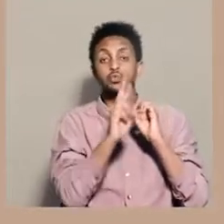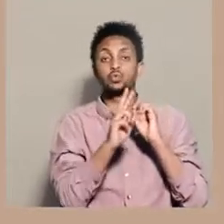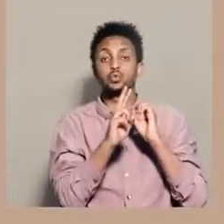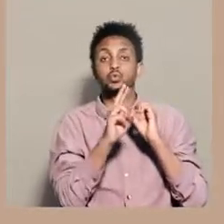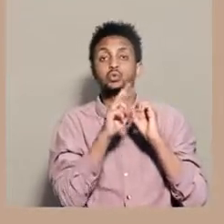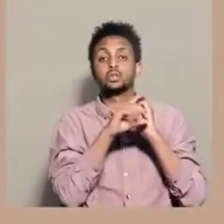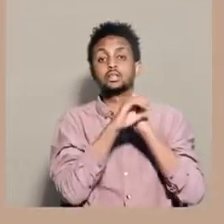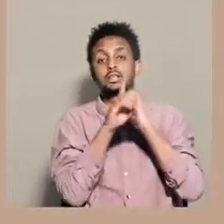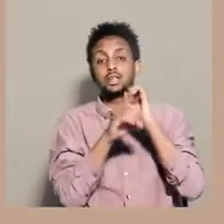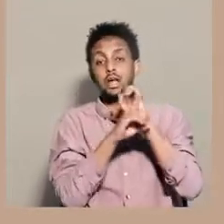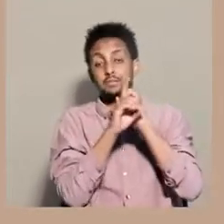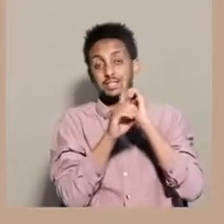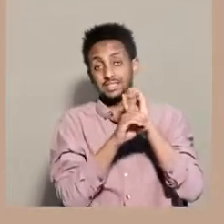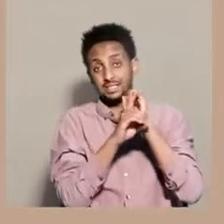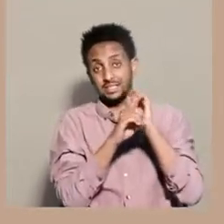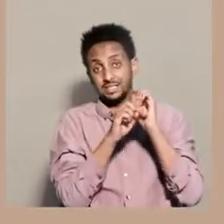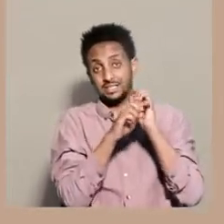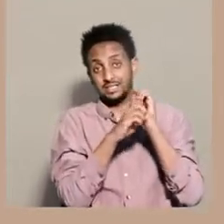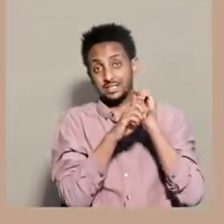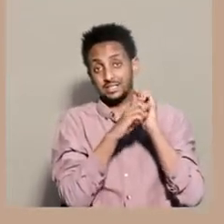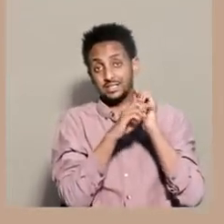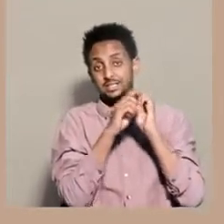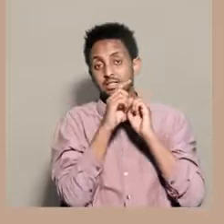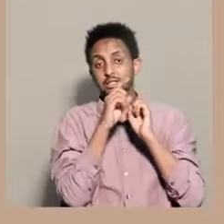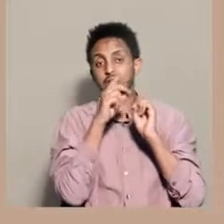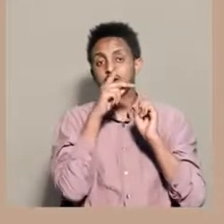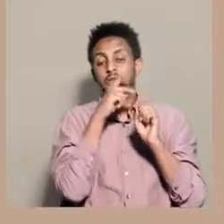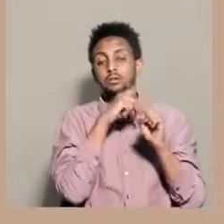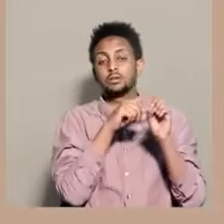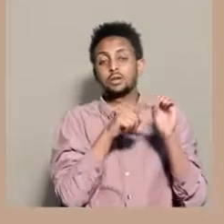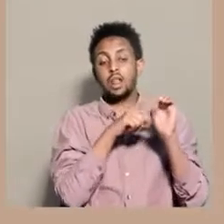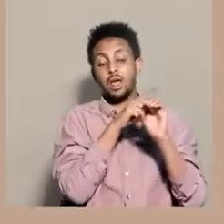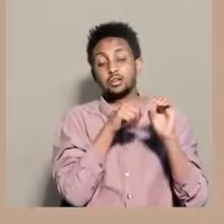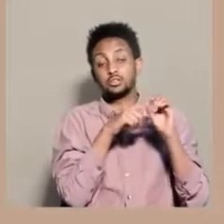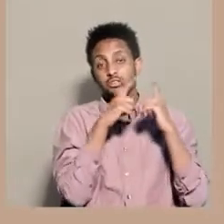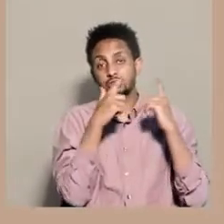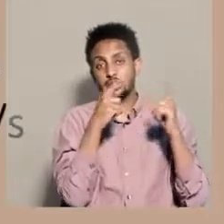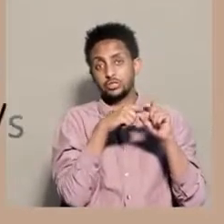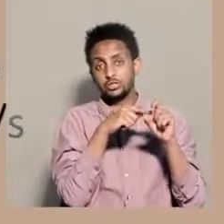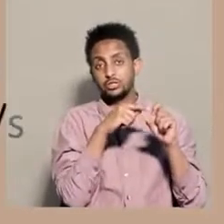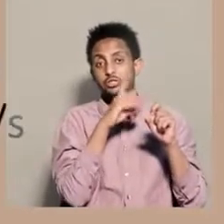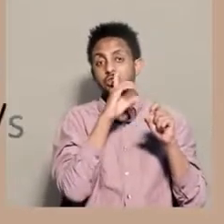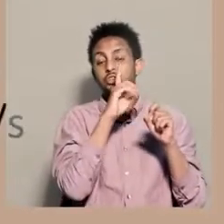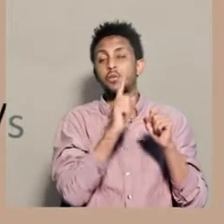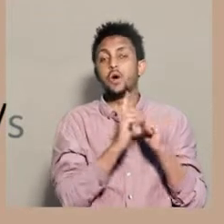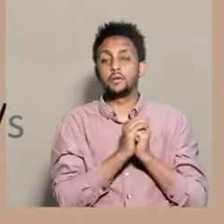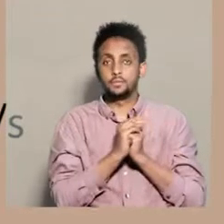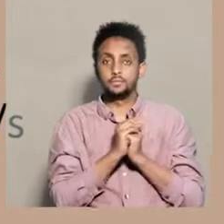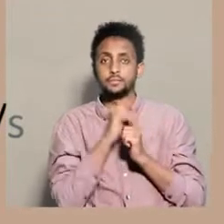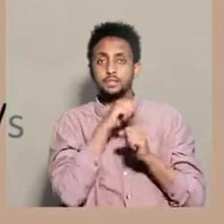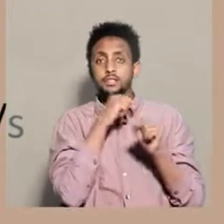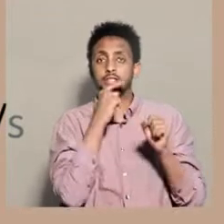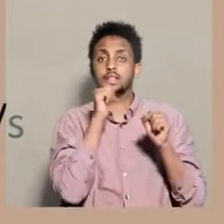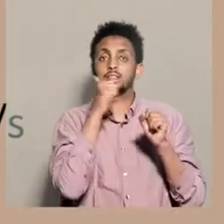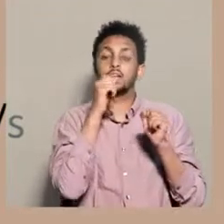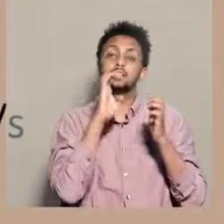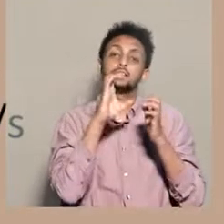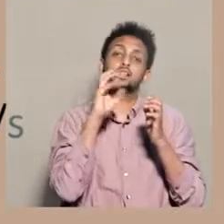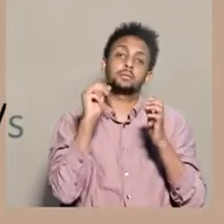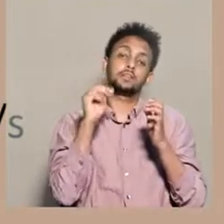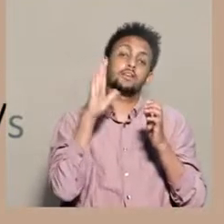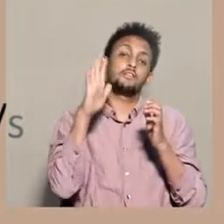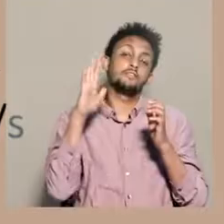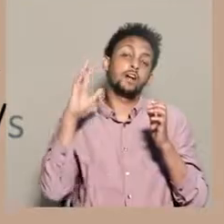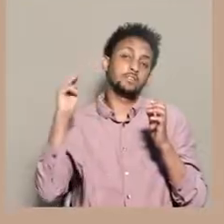the diameter of the pipe 1 or the larger pipe B, D1. It says 10 centimeter and